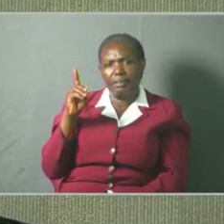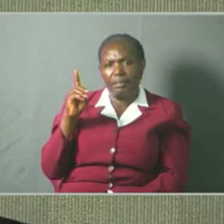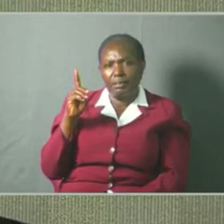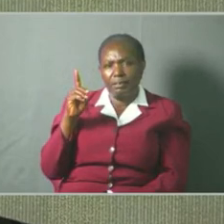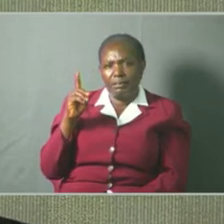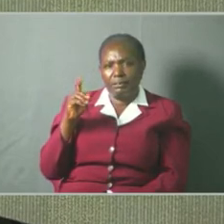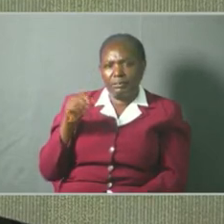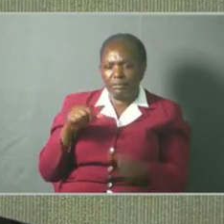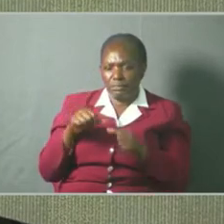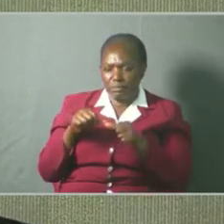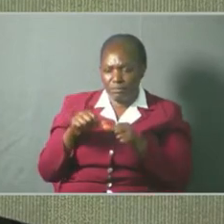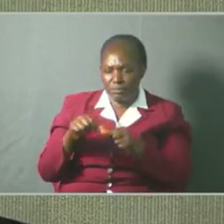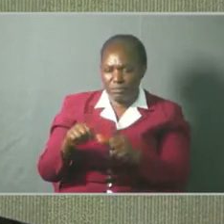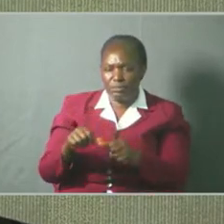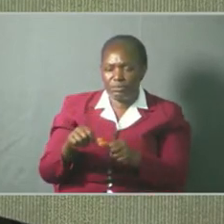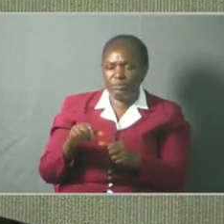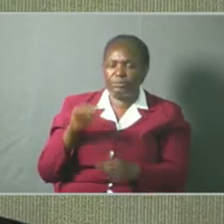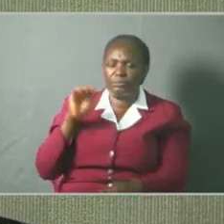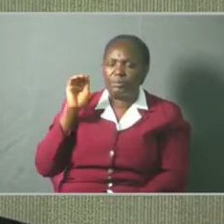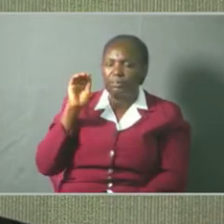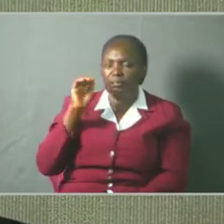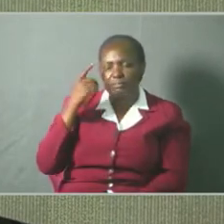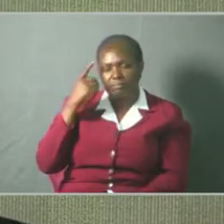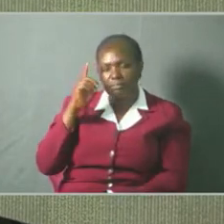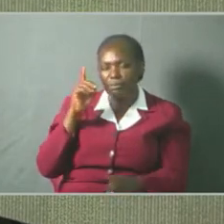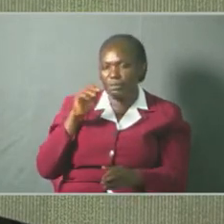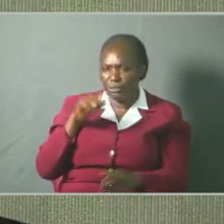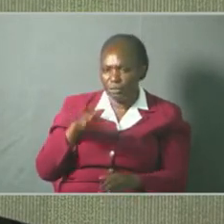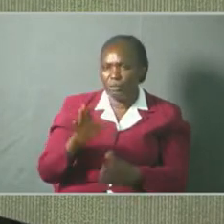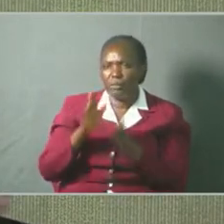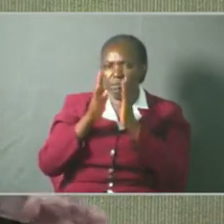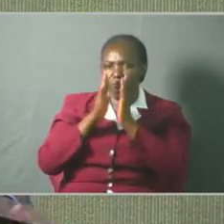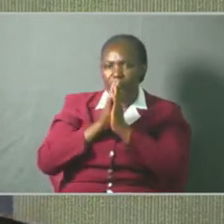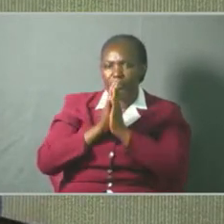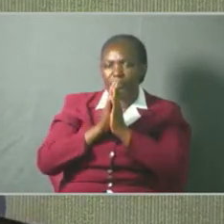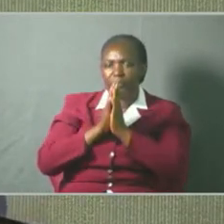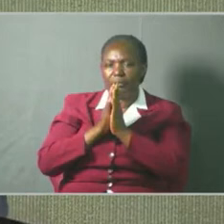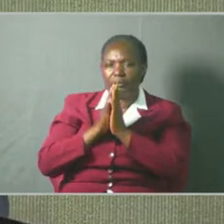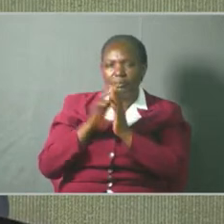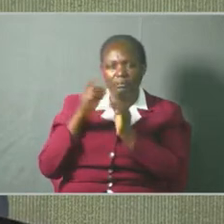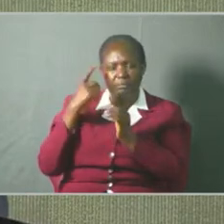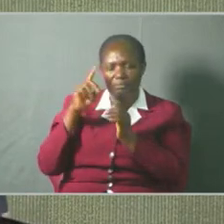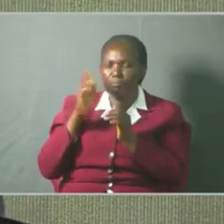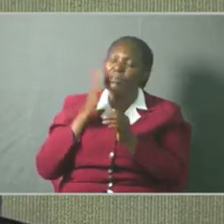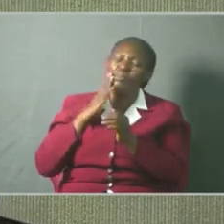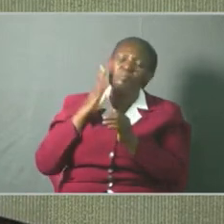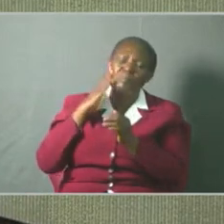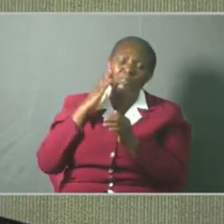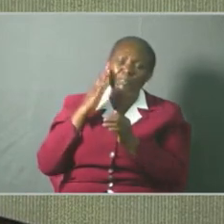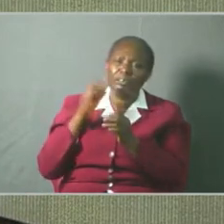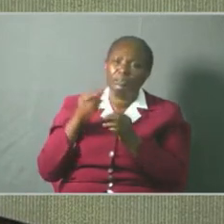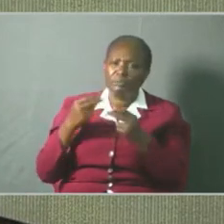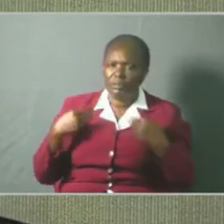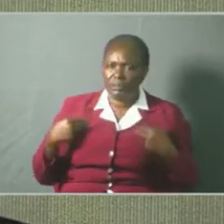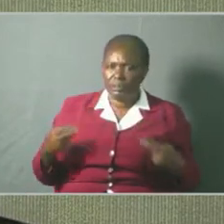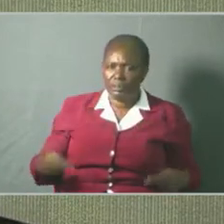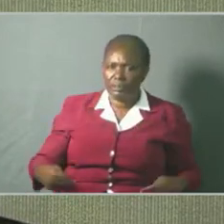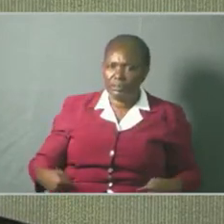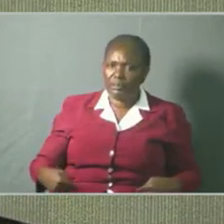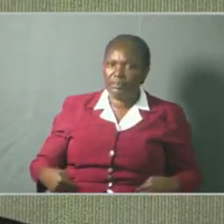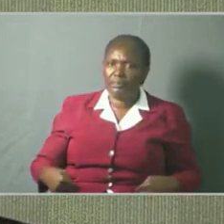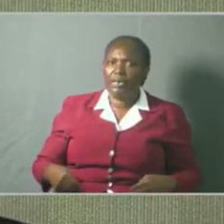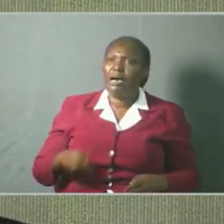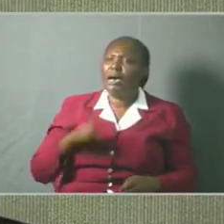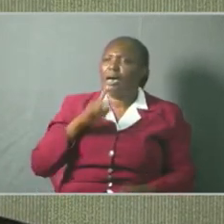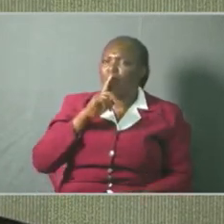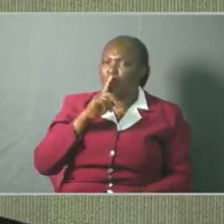We continue to request for your prayers that she will be able to recover and be discharged. But I'm sure